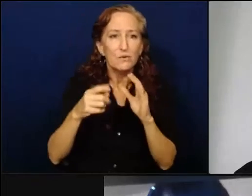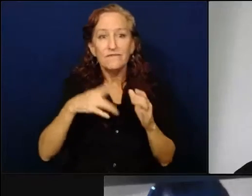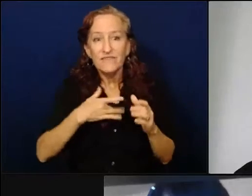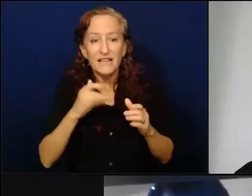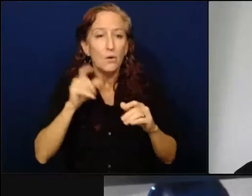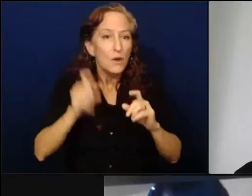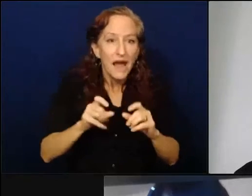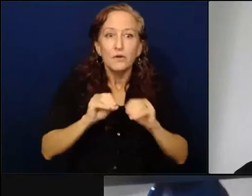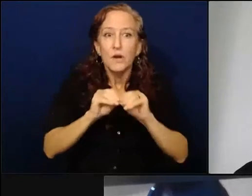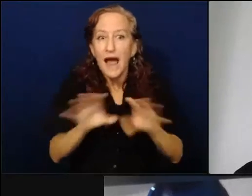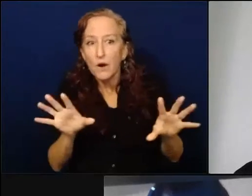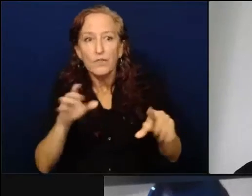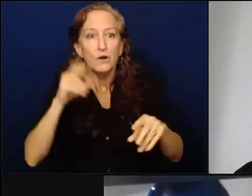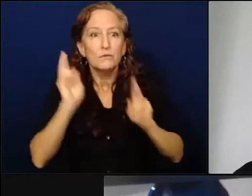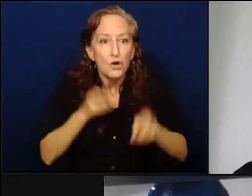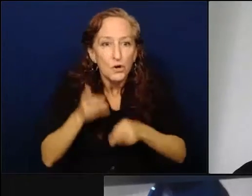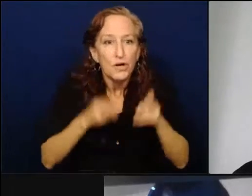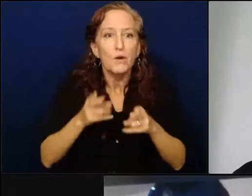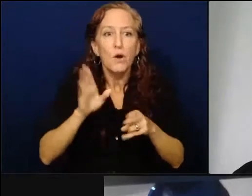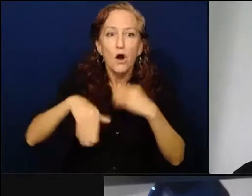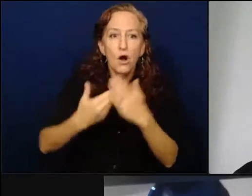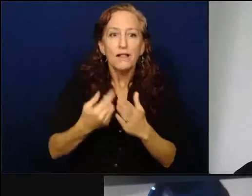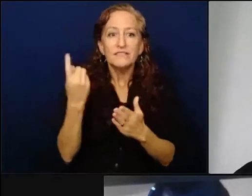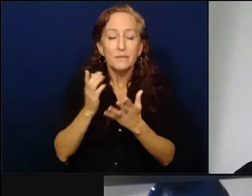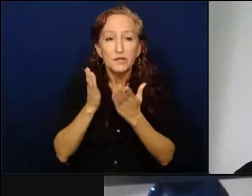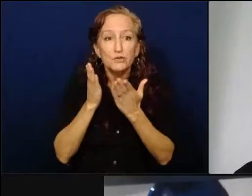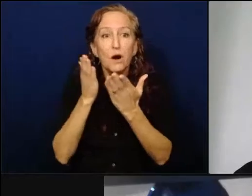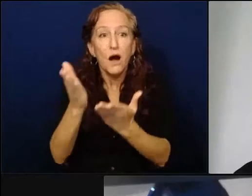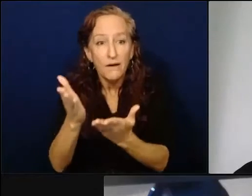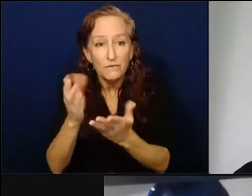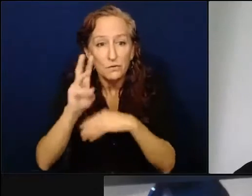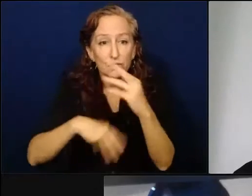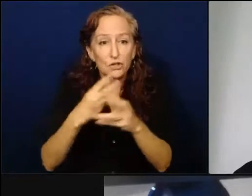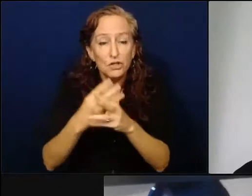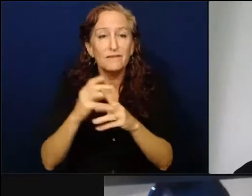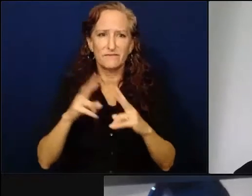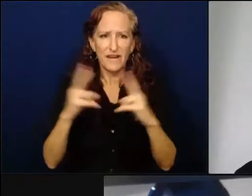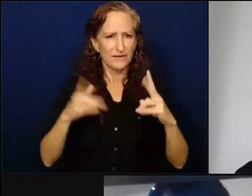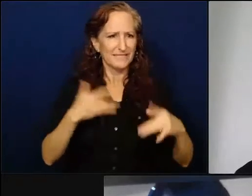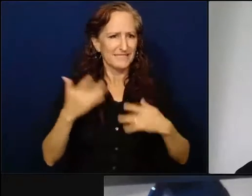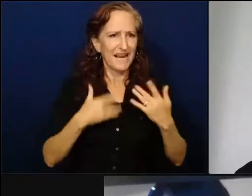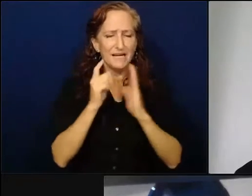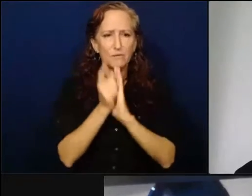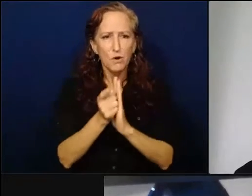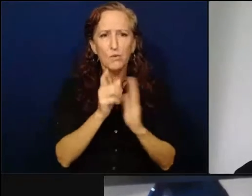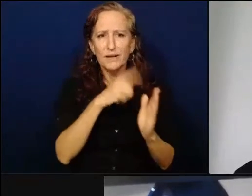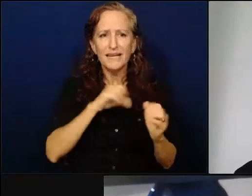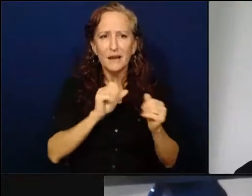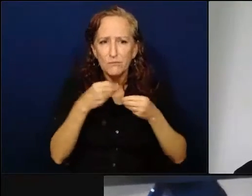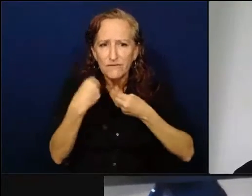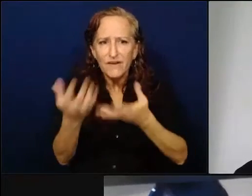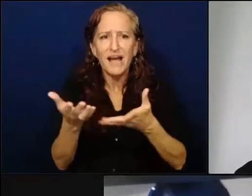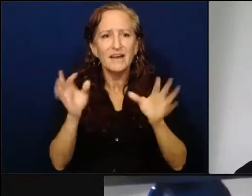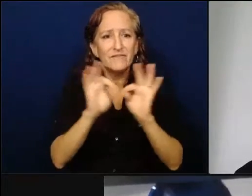get our companies out there. We all have something to offer to the world. And it's a really exciting time in that way to be able to provide value to people that have been